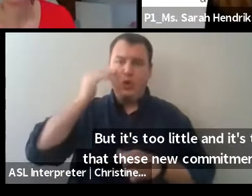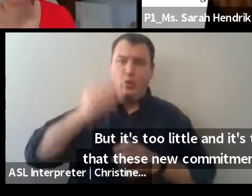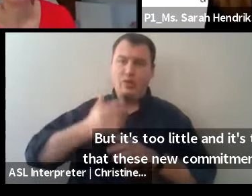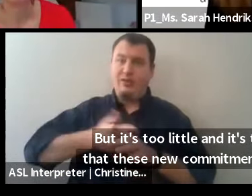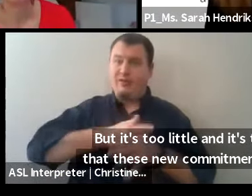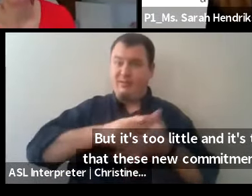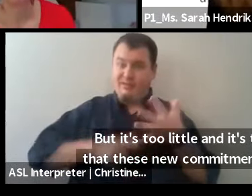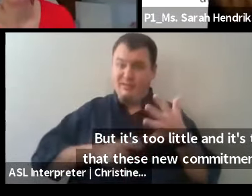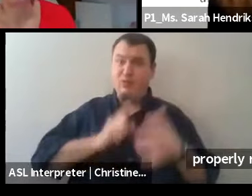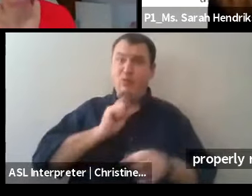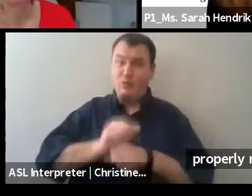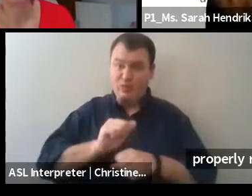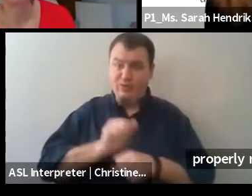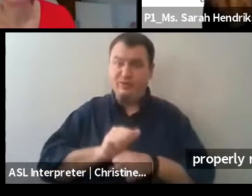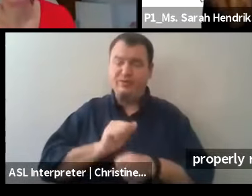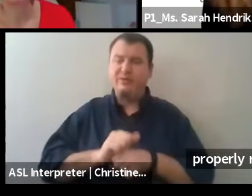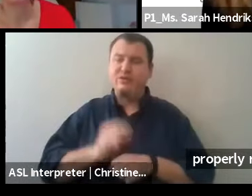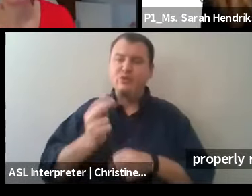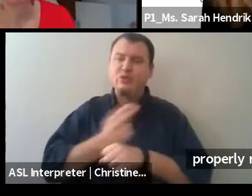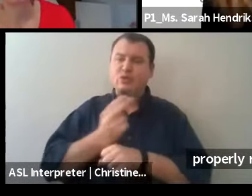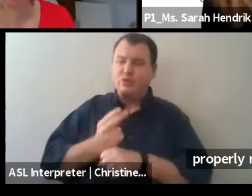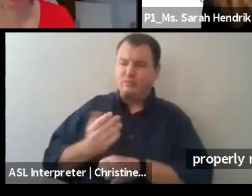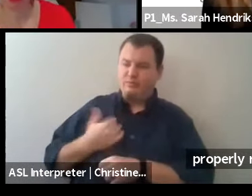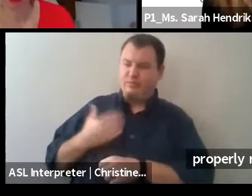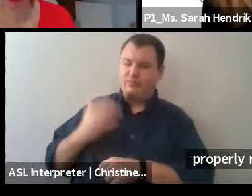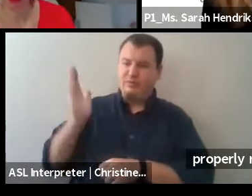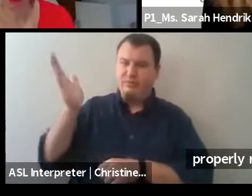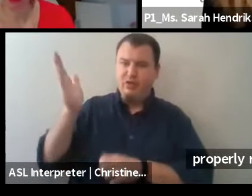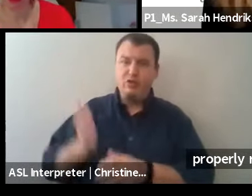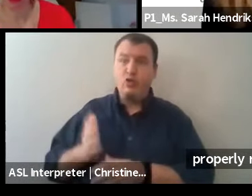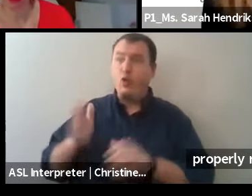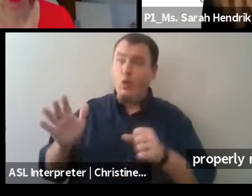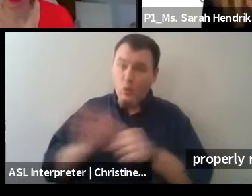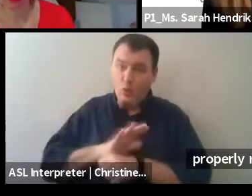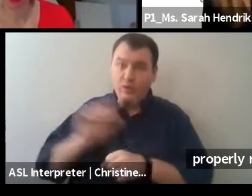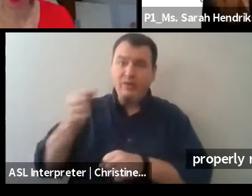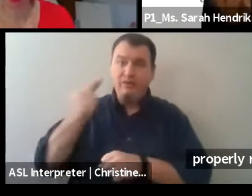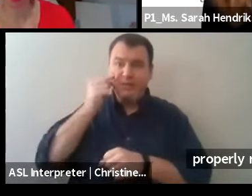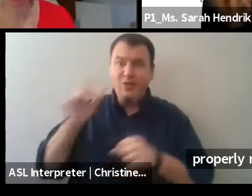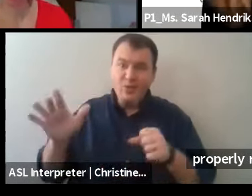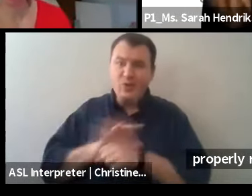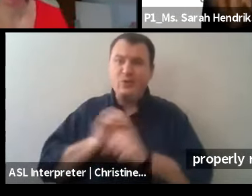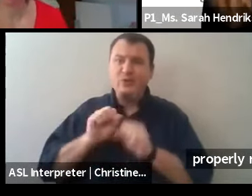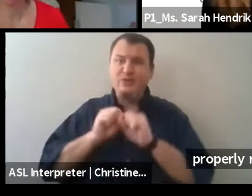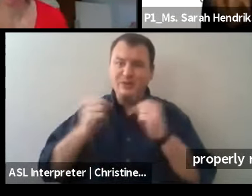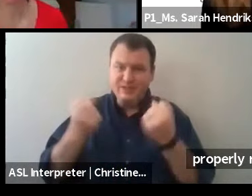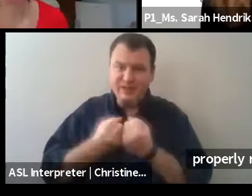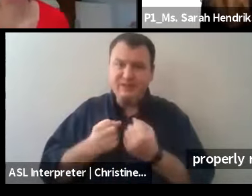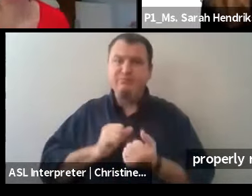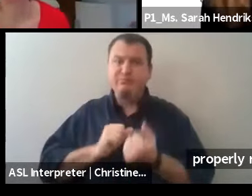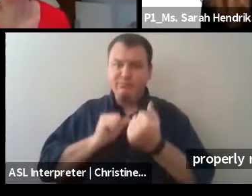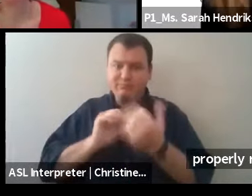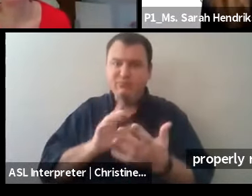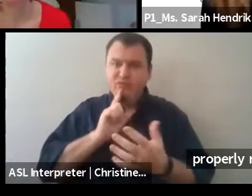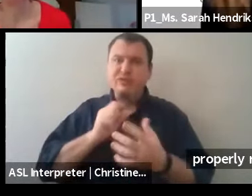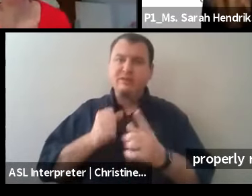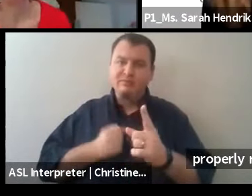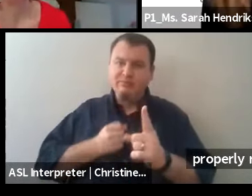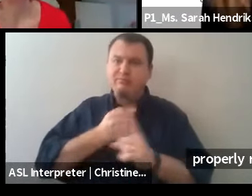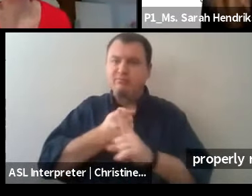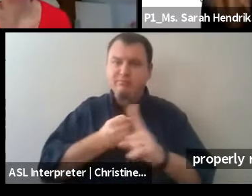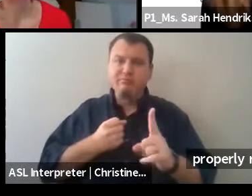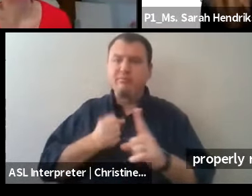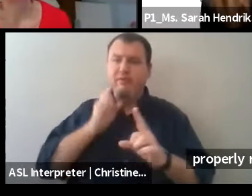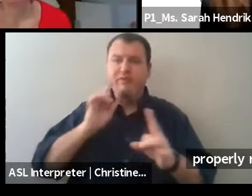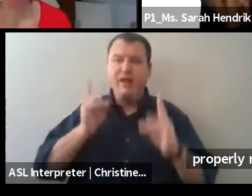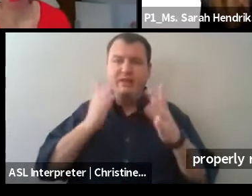needs, to use the previous speaker's words, a whole government and a whole society approach to really combat the scourge of violence against